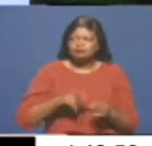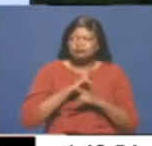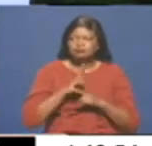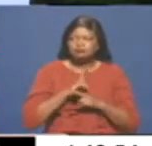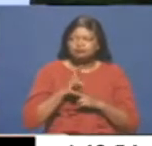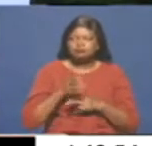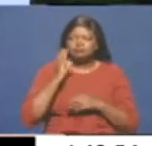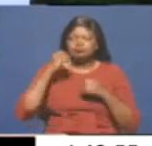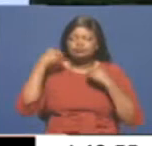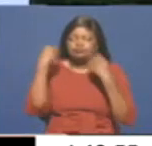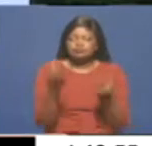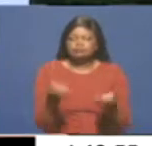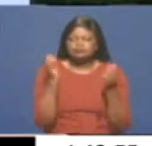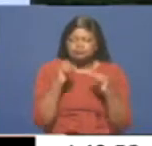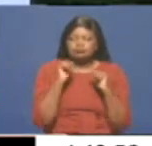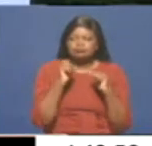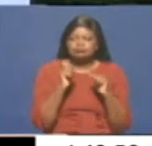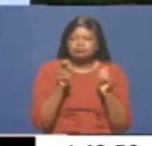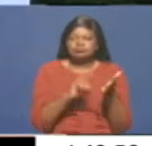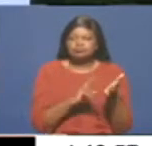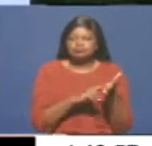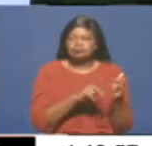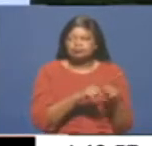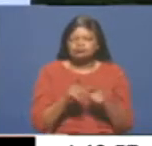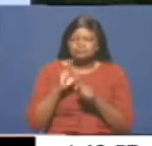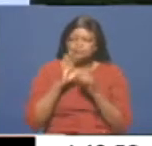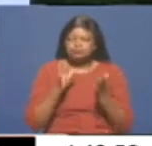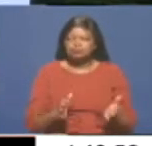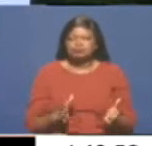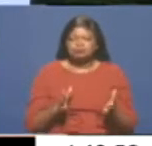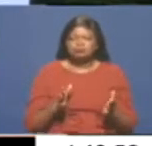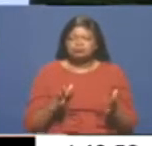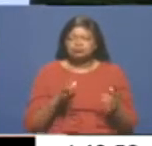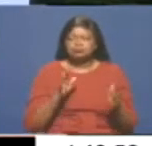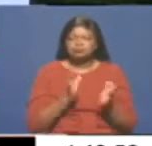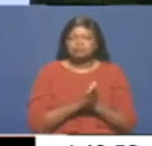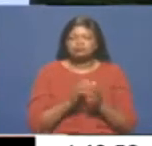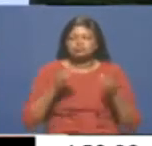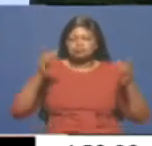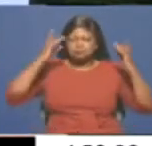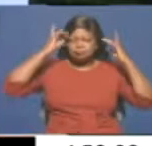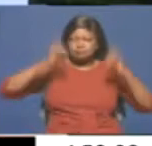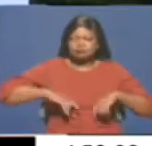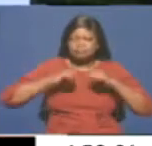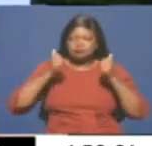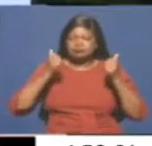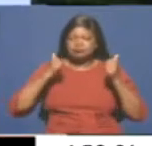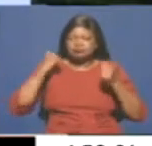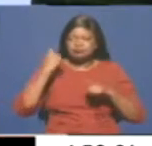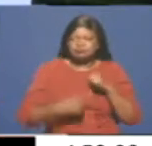God-given ability of registering as voters and making that critical decision come next